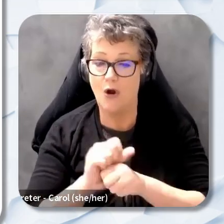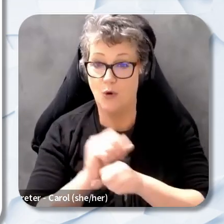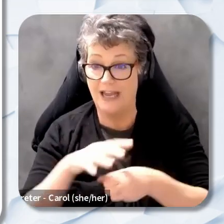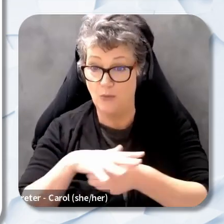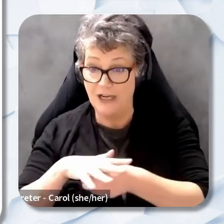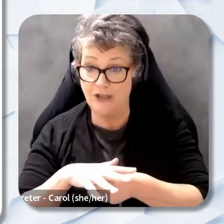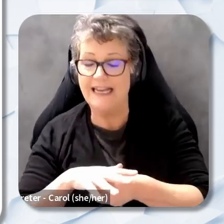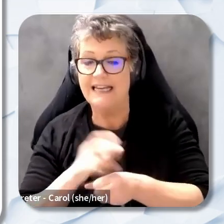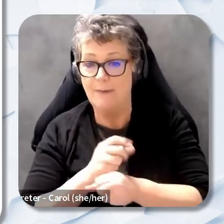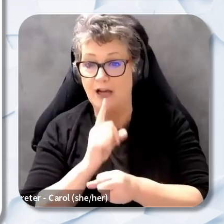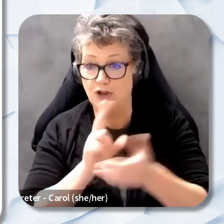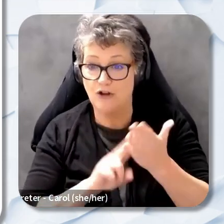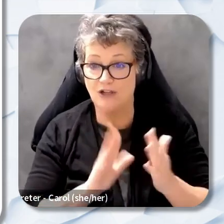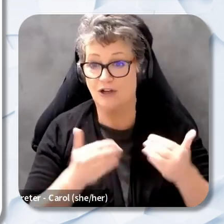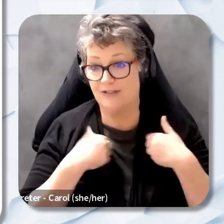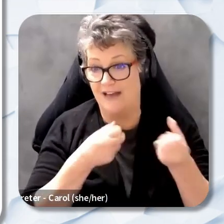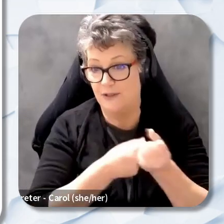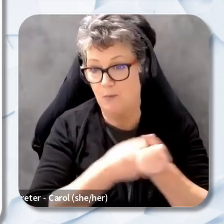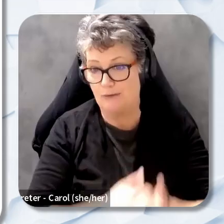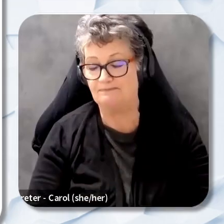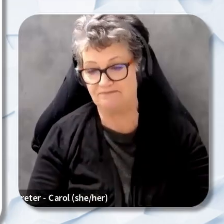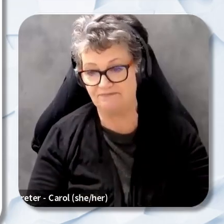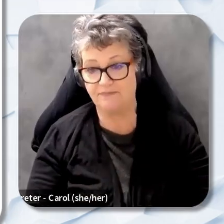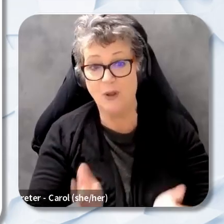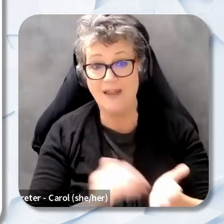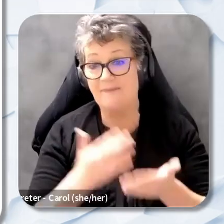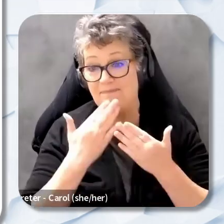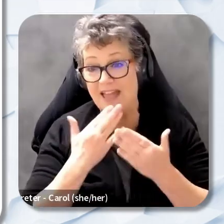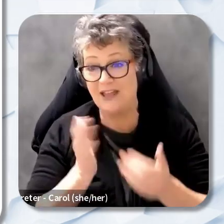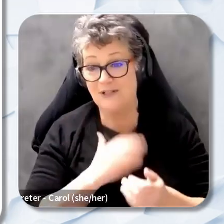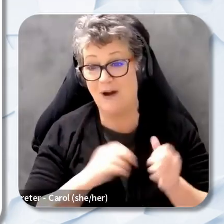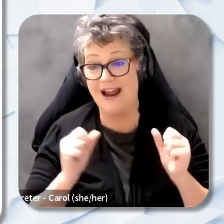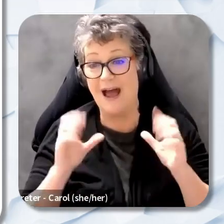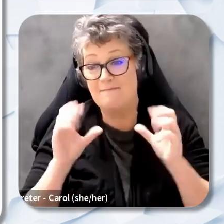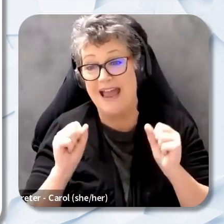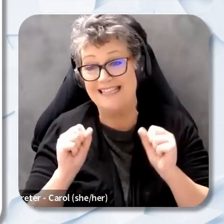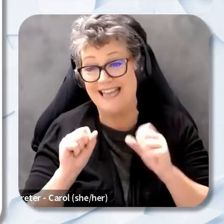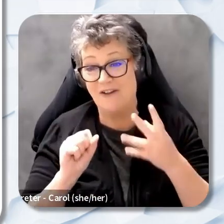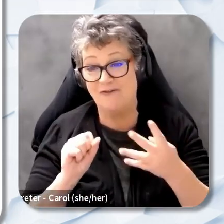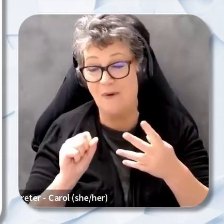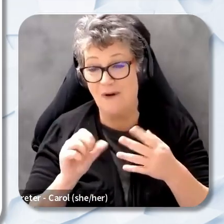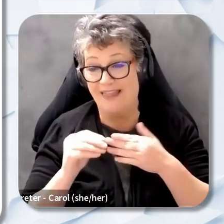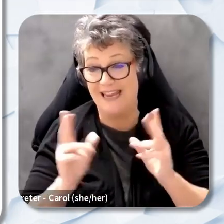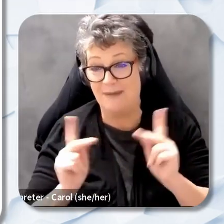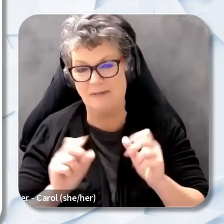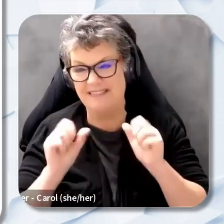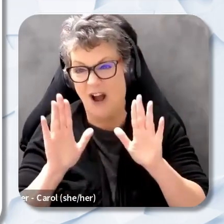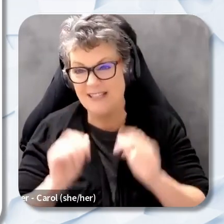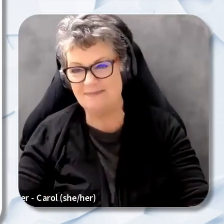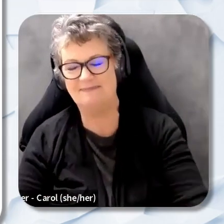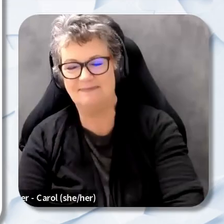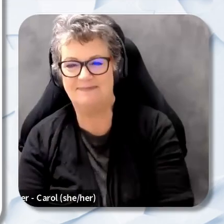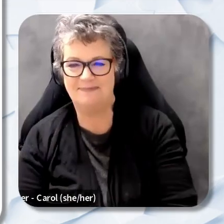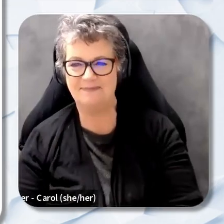contractors have the support they need. So once again, thank you to our amazing 4 regional leads. You guys are awesome.